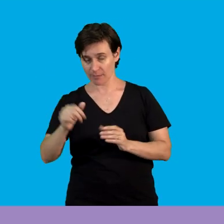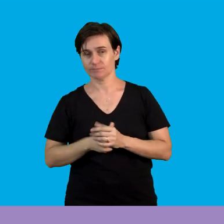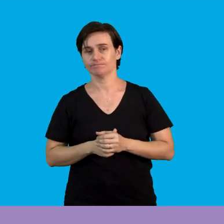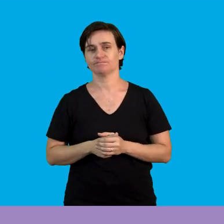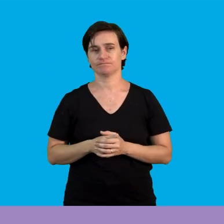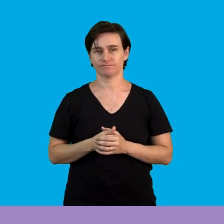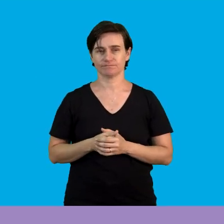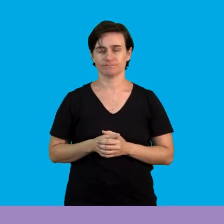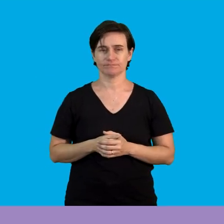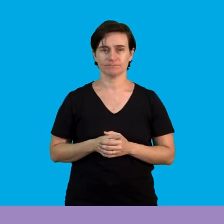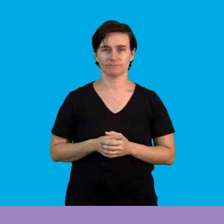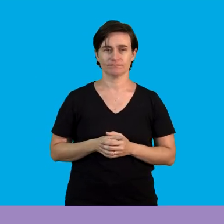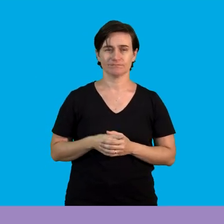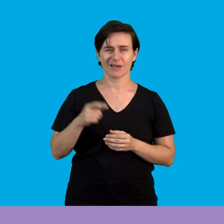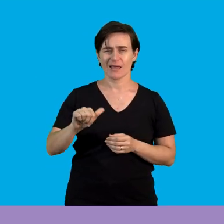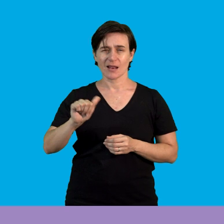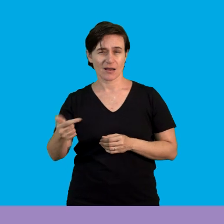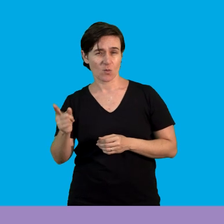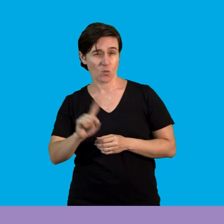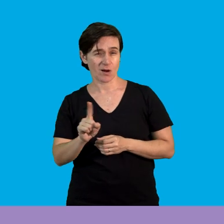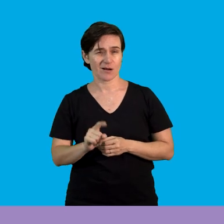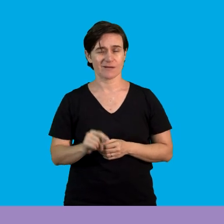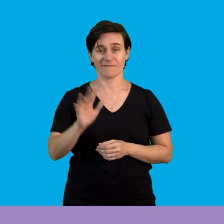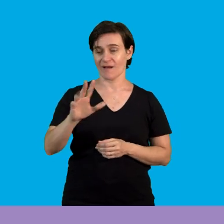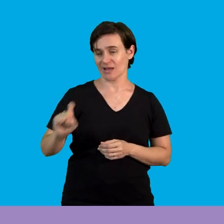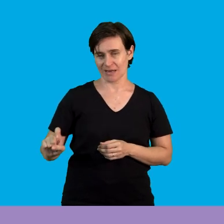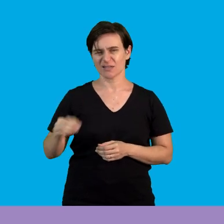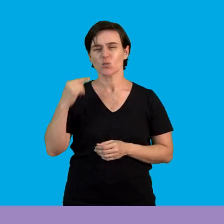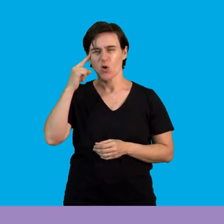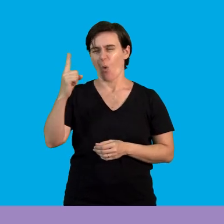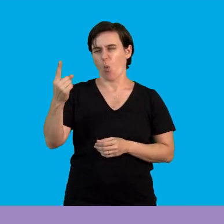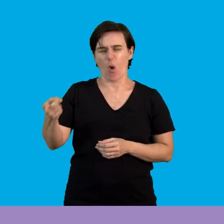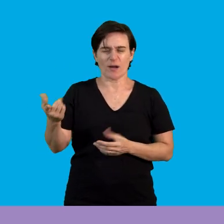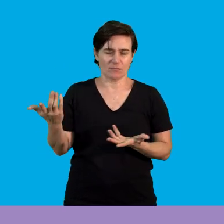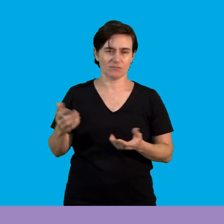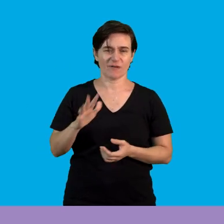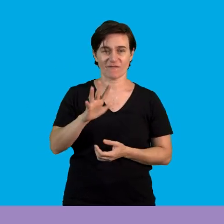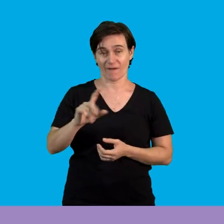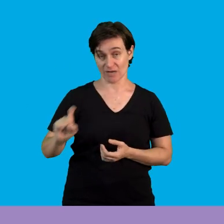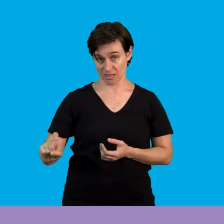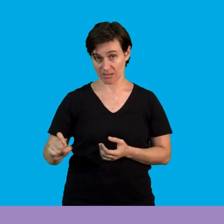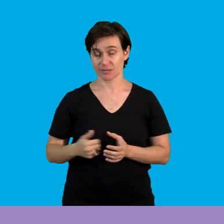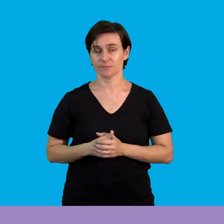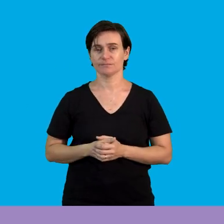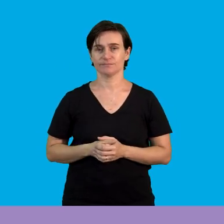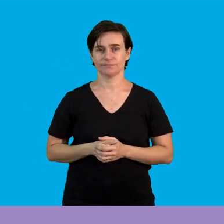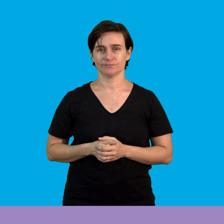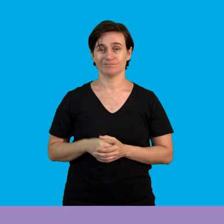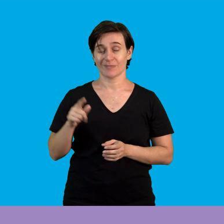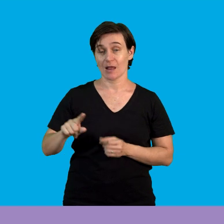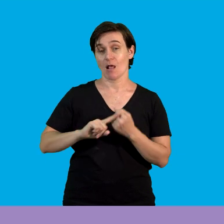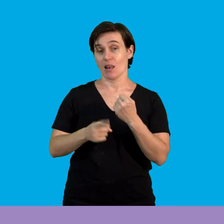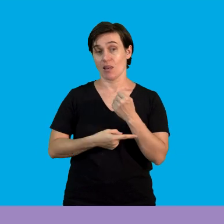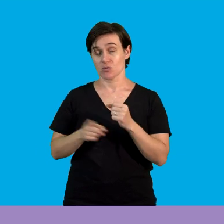plus 8x squared. We take the whole term. And the next one is x, which means it would